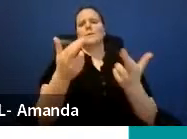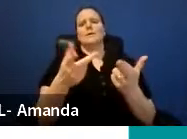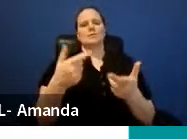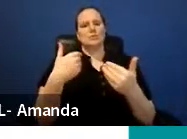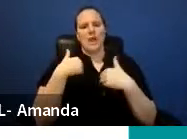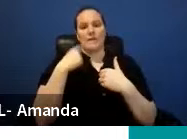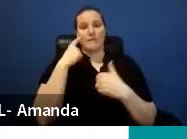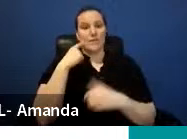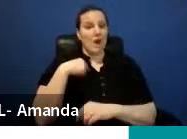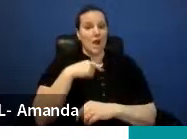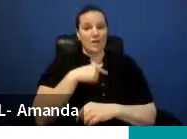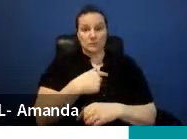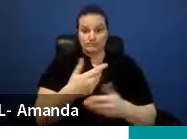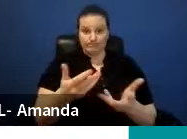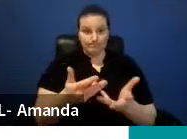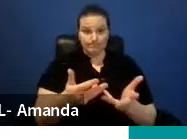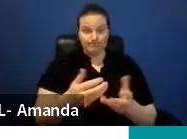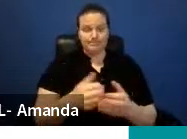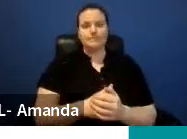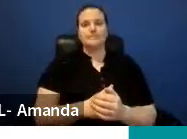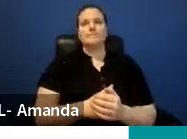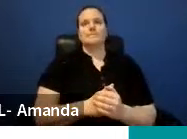have for us